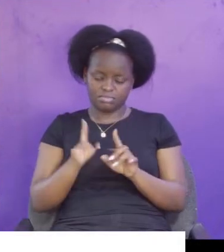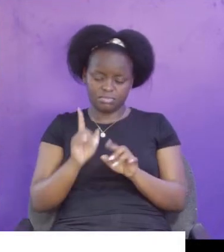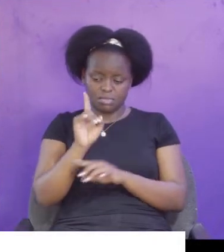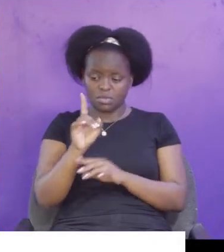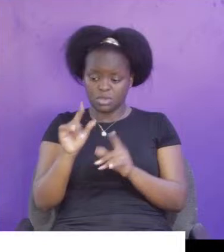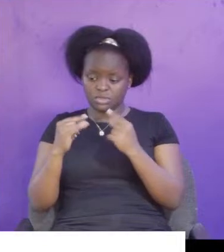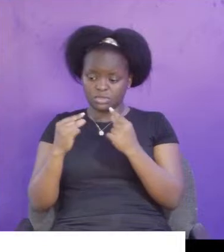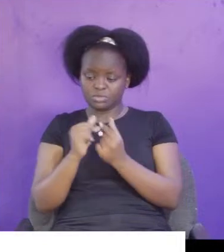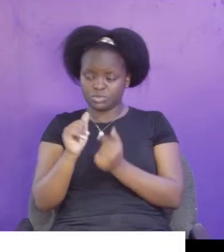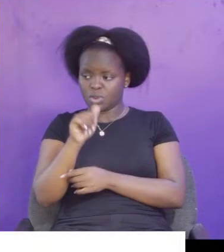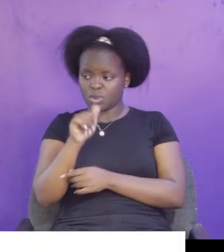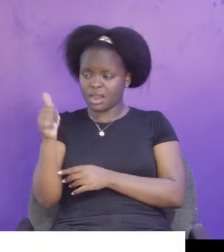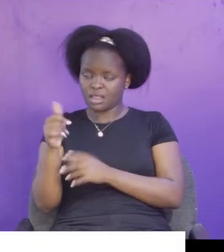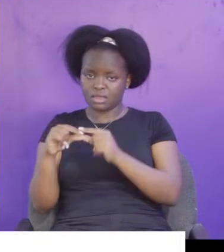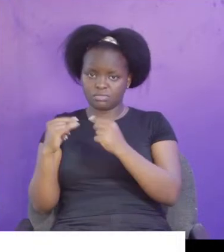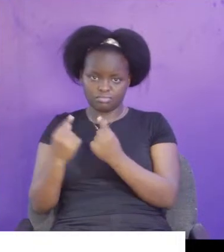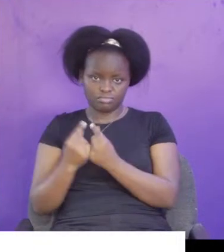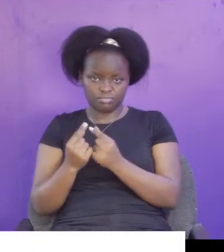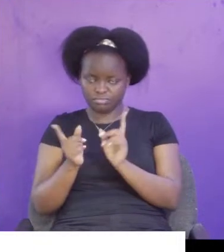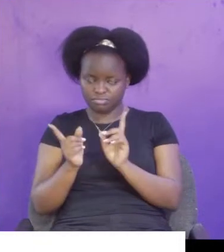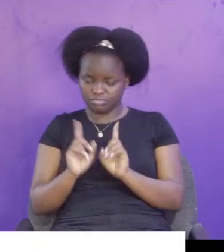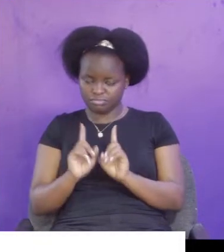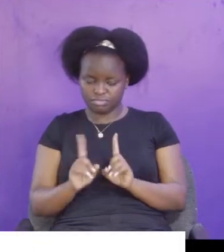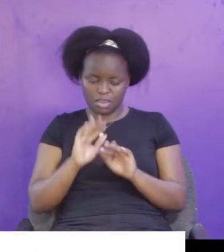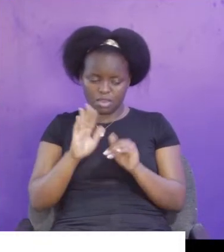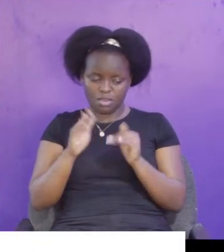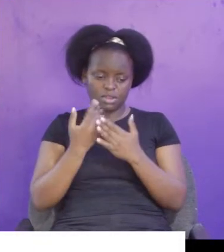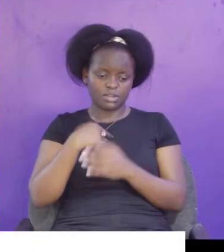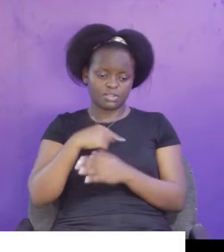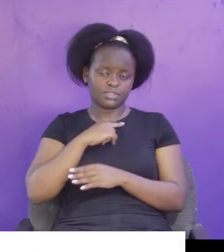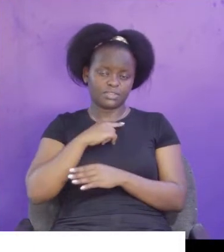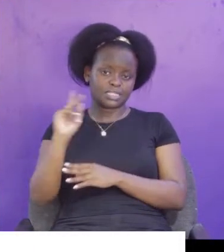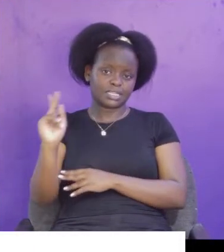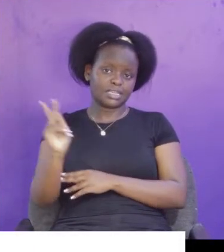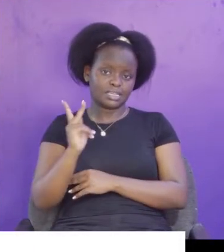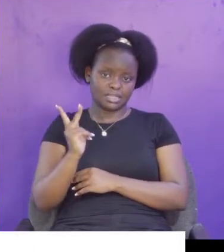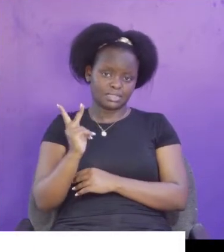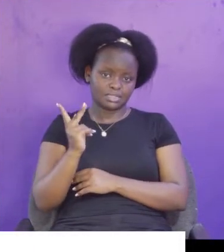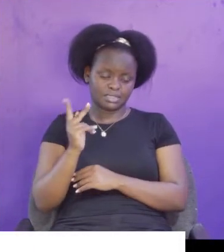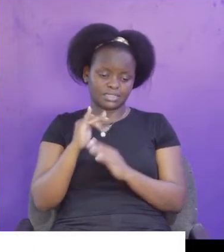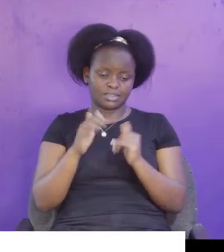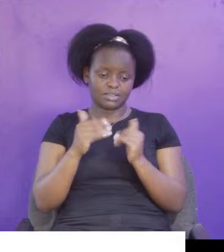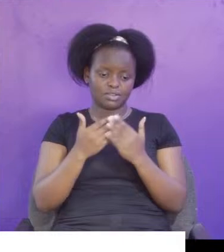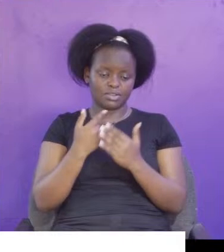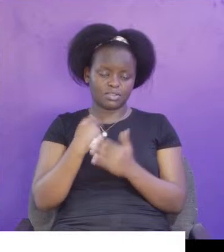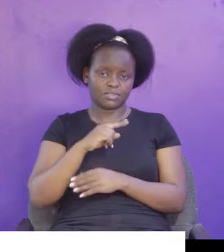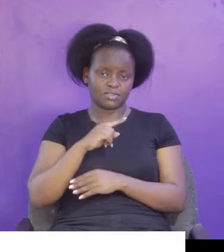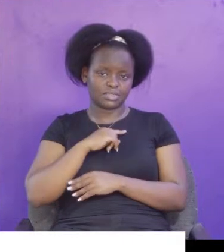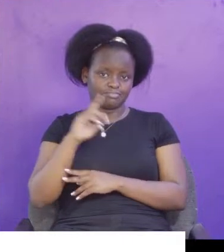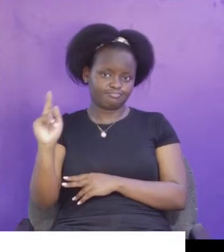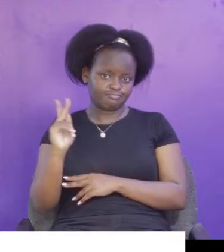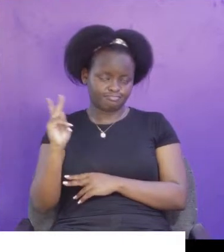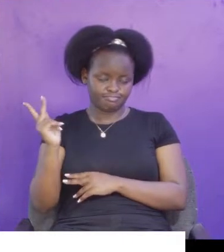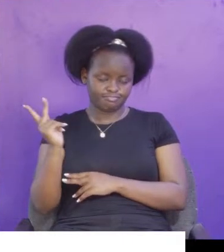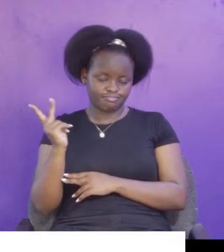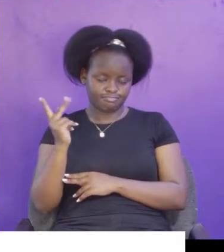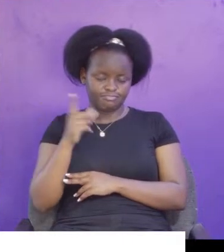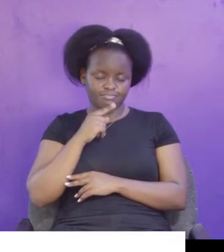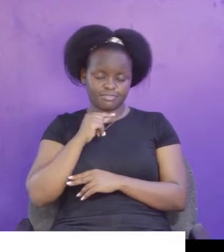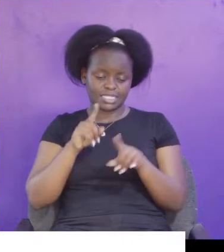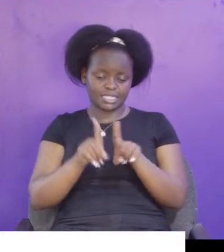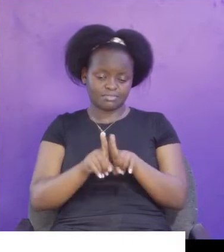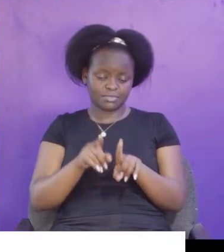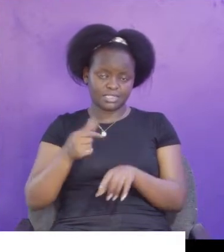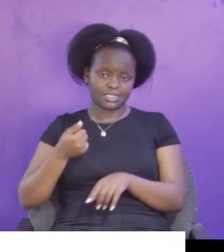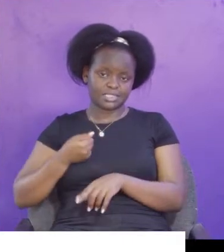another. We are all Kenyans. We are all Kenyans. We are sisters and brothers. We